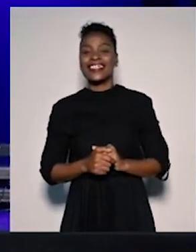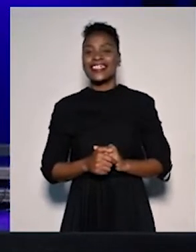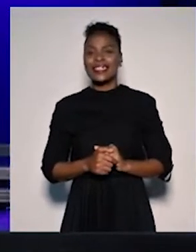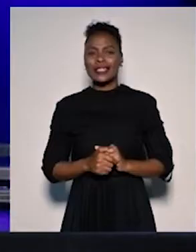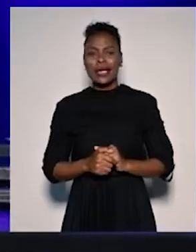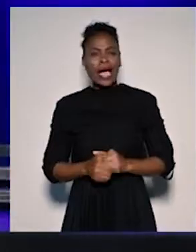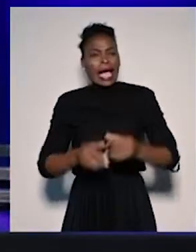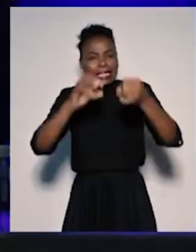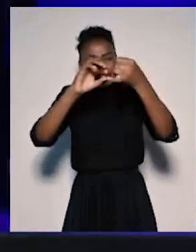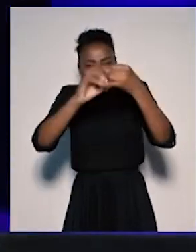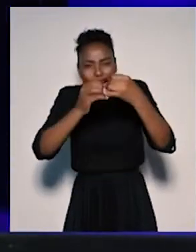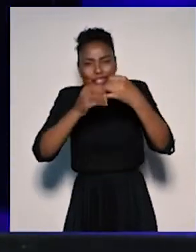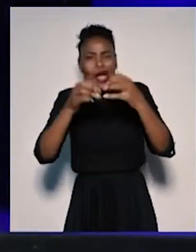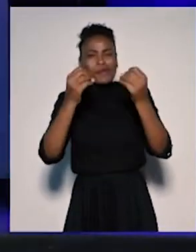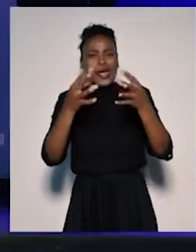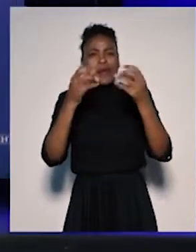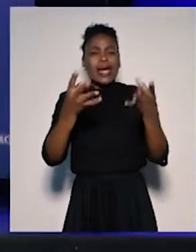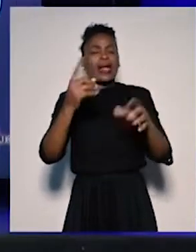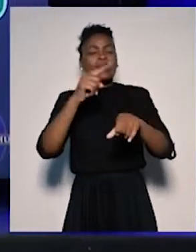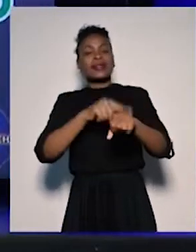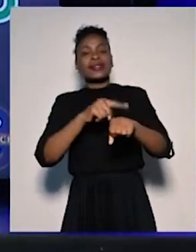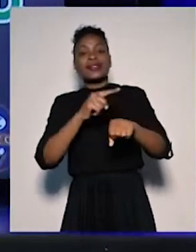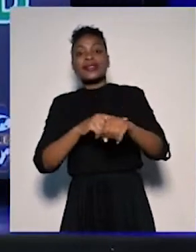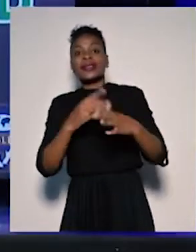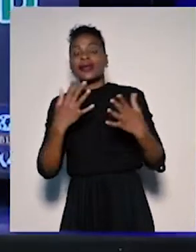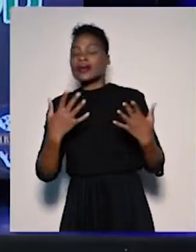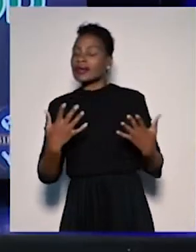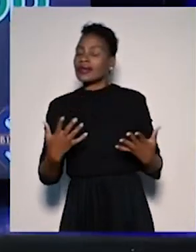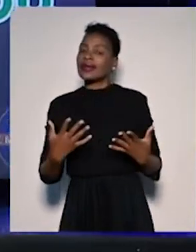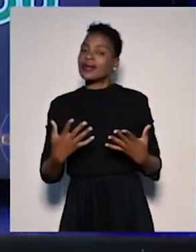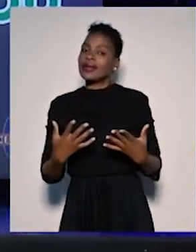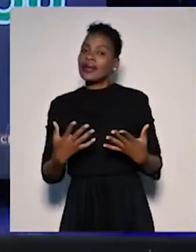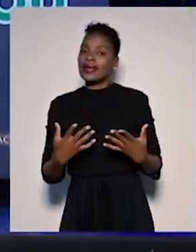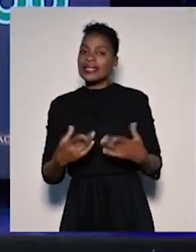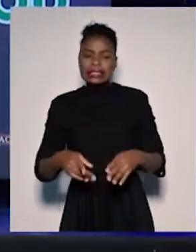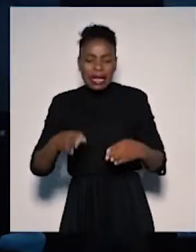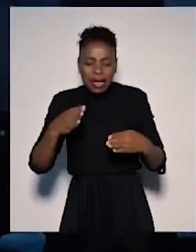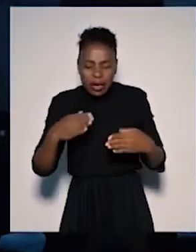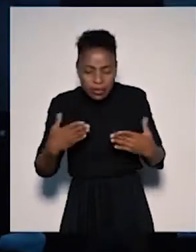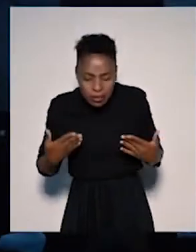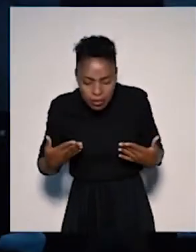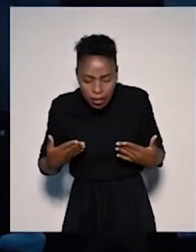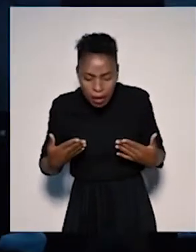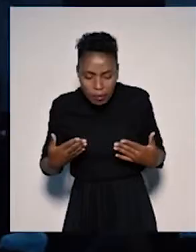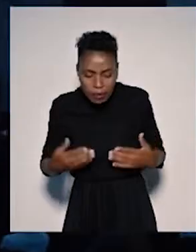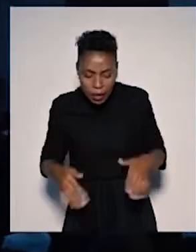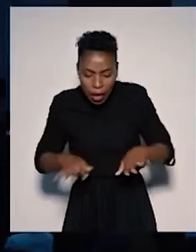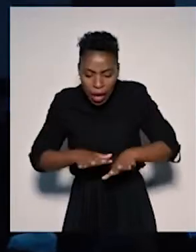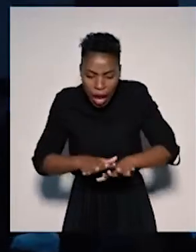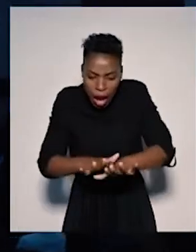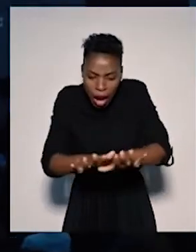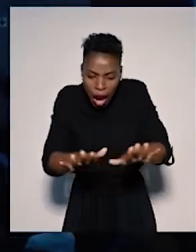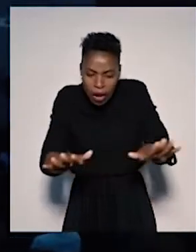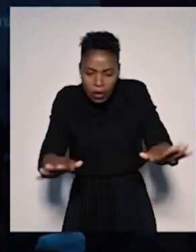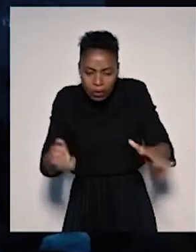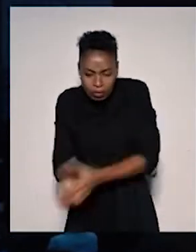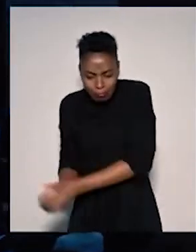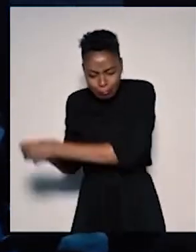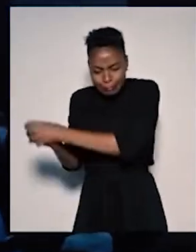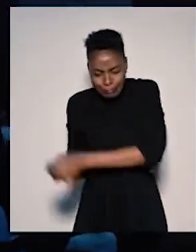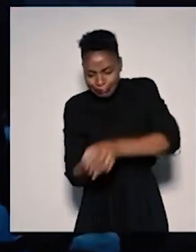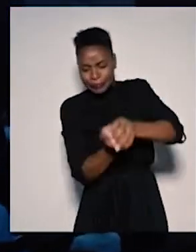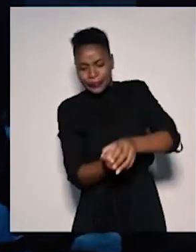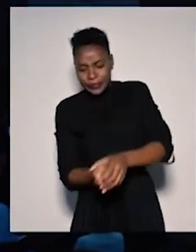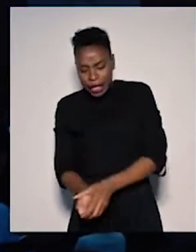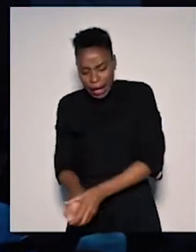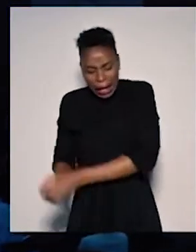He tried several times, and they said there was an ant that was in the ground, you know, on the ground, and he kept hitting this ant. You know, it's a